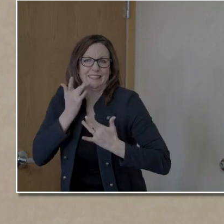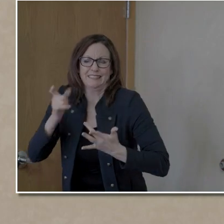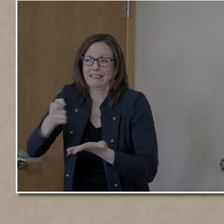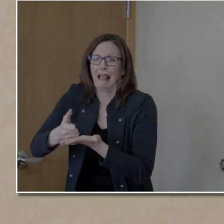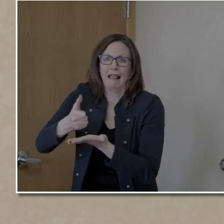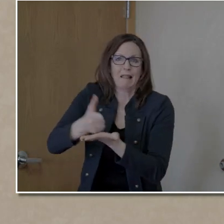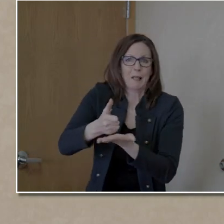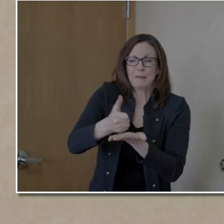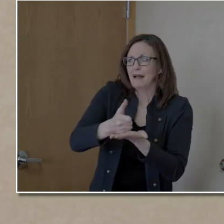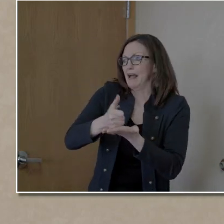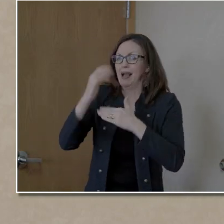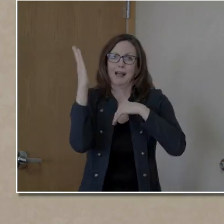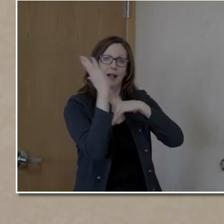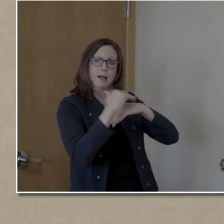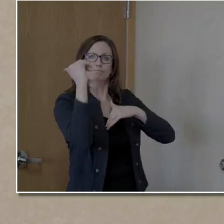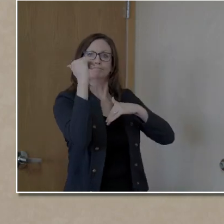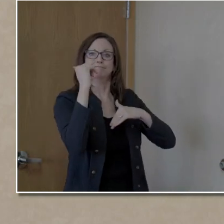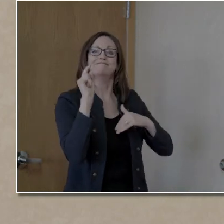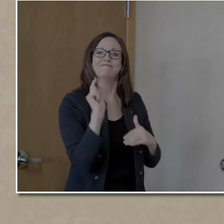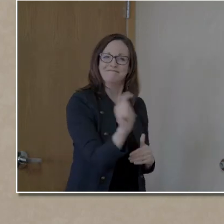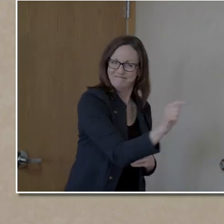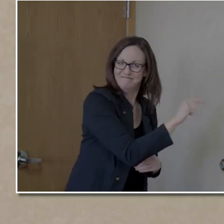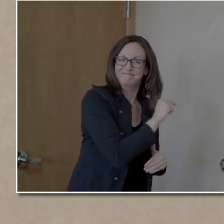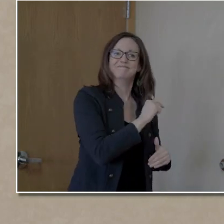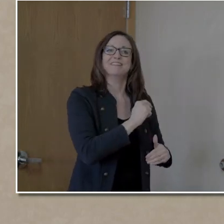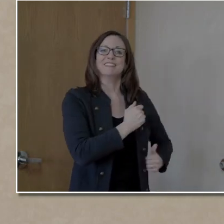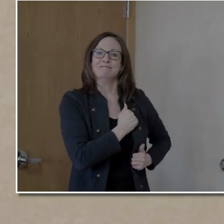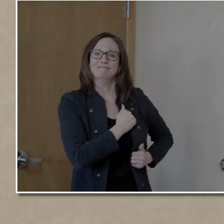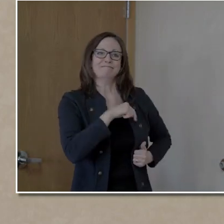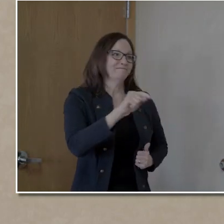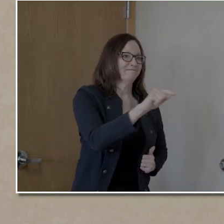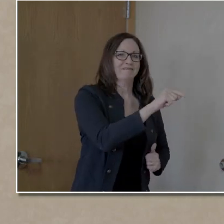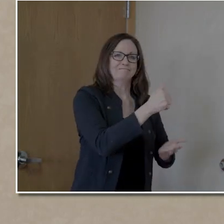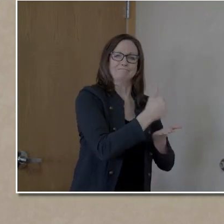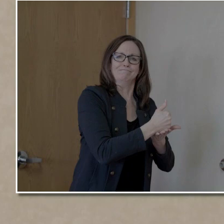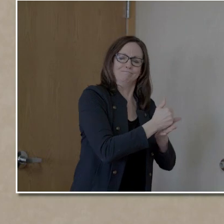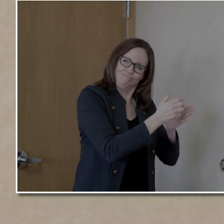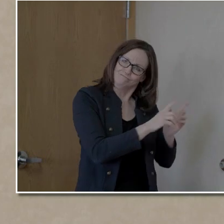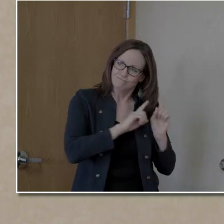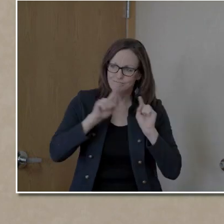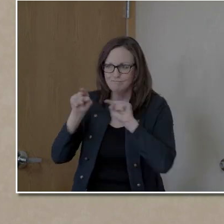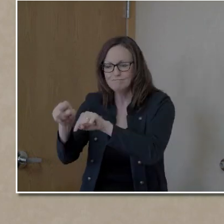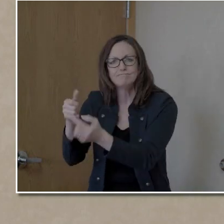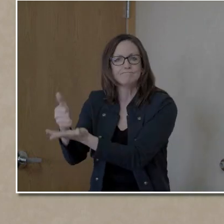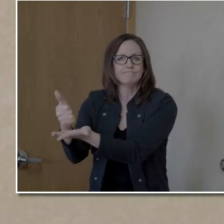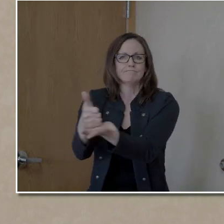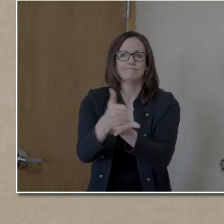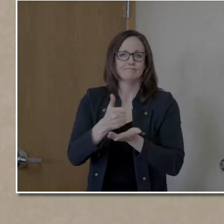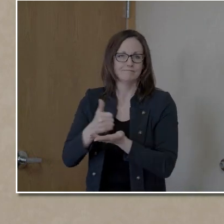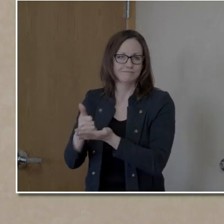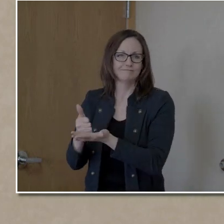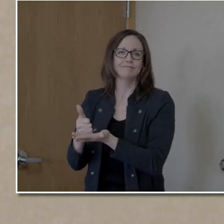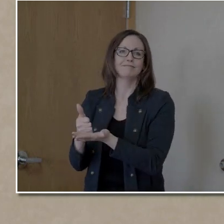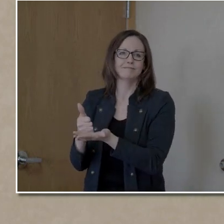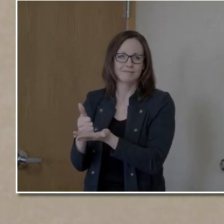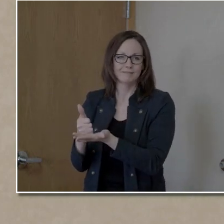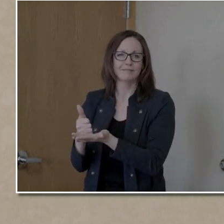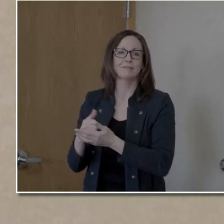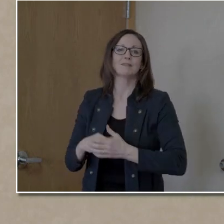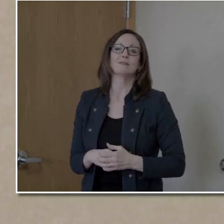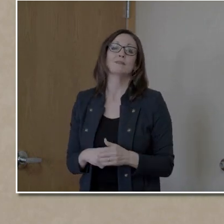confirmed COVID-19 cases. Amidst the COVID-19 response, we still have more than 700